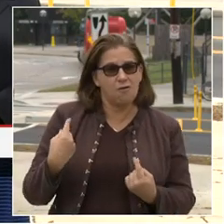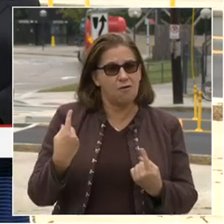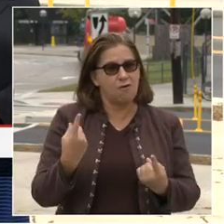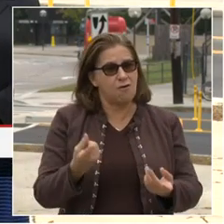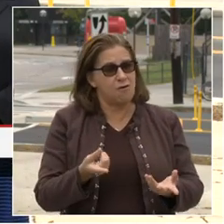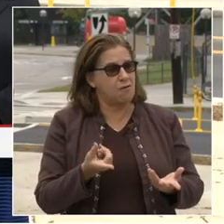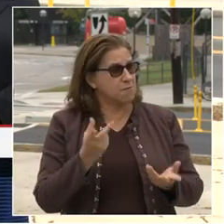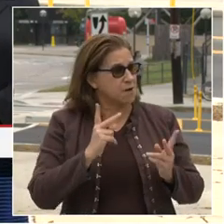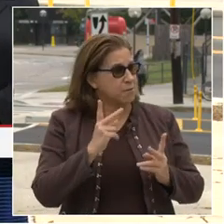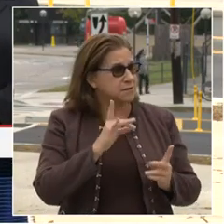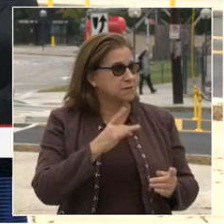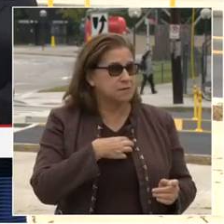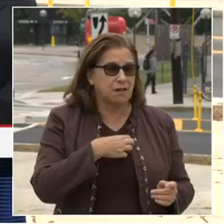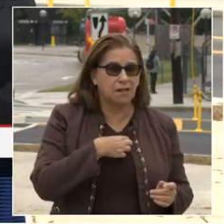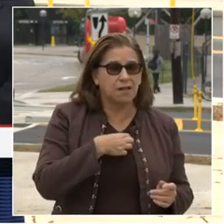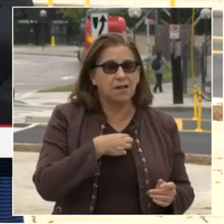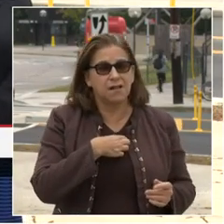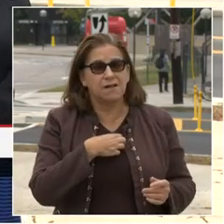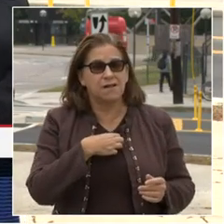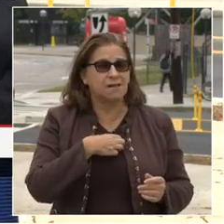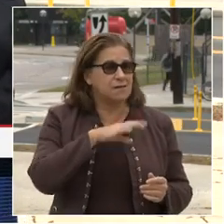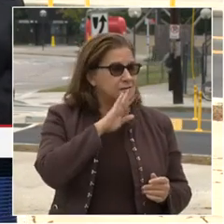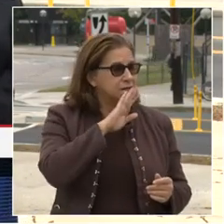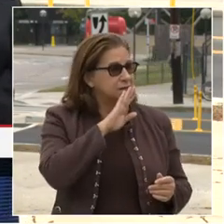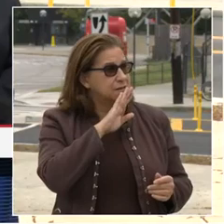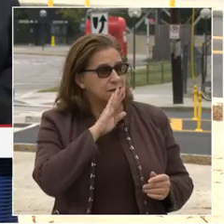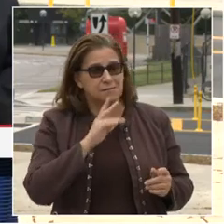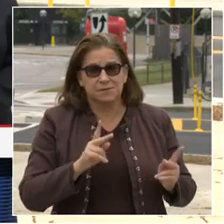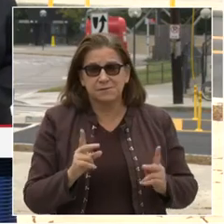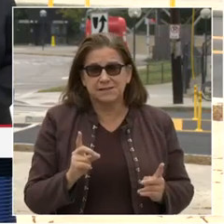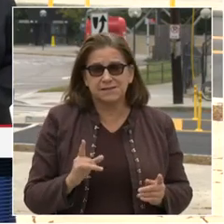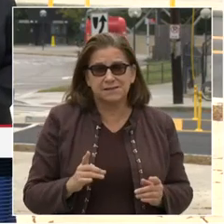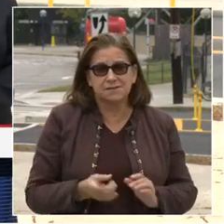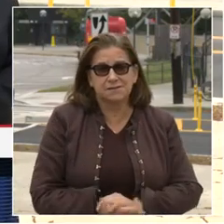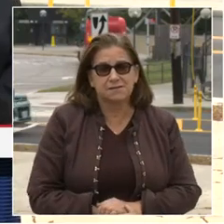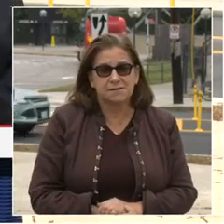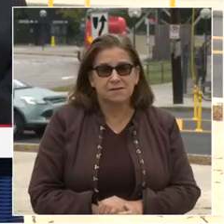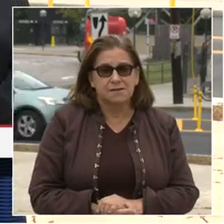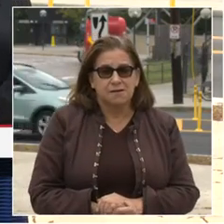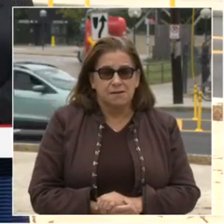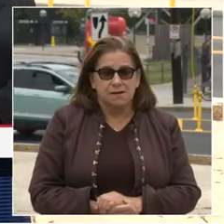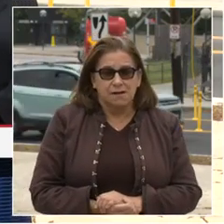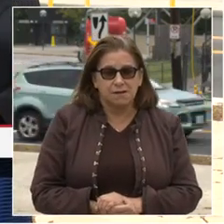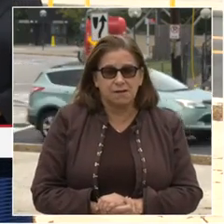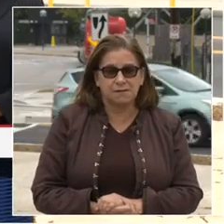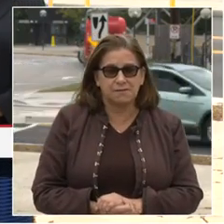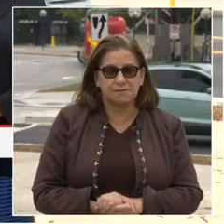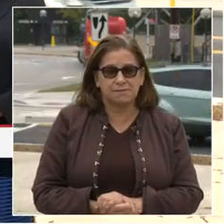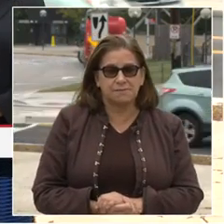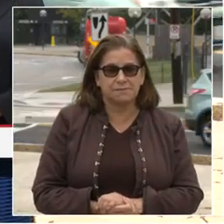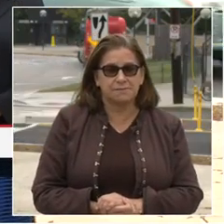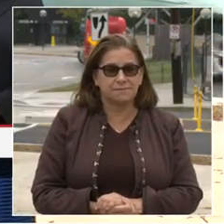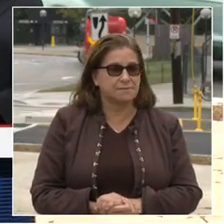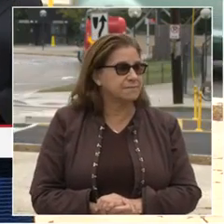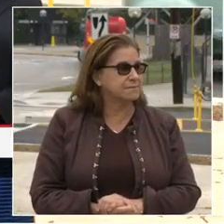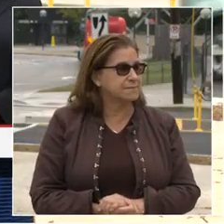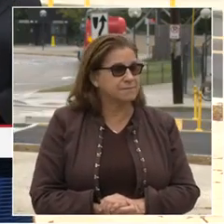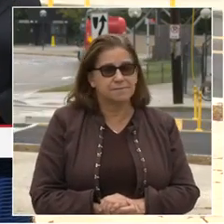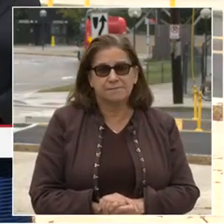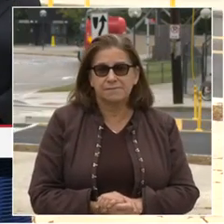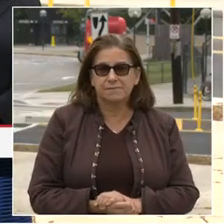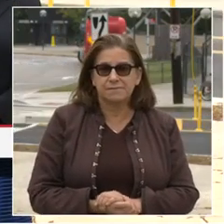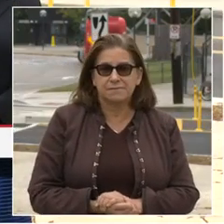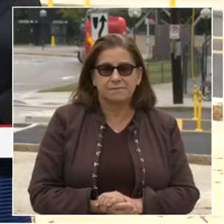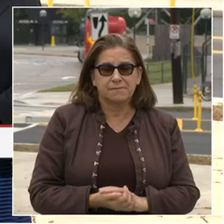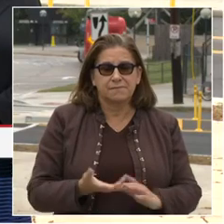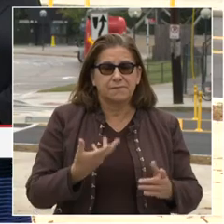correct? Well, Mark, you notice what we didn't say was that only expediting these projects is